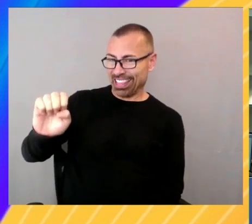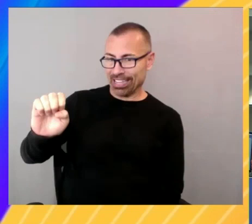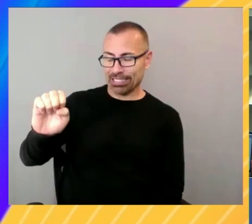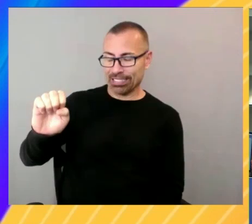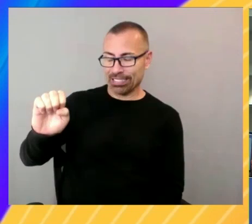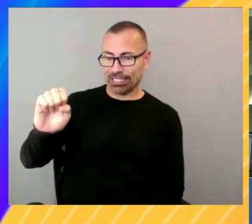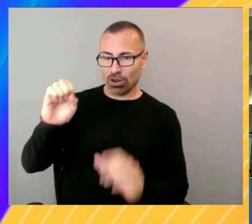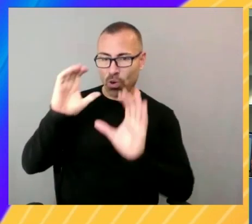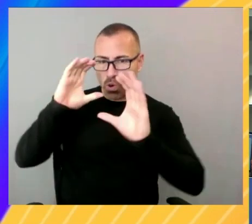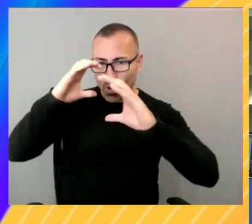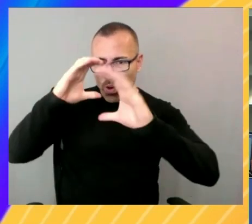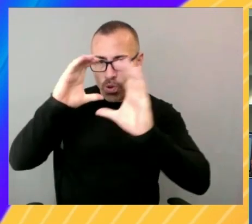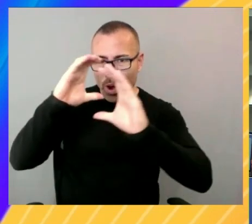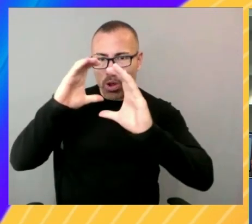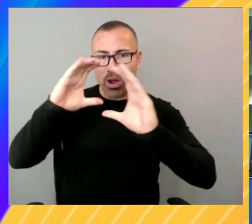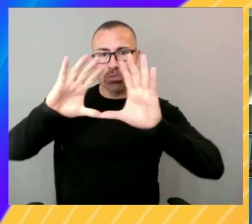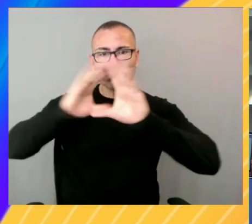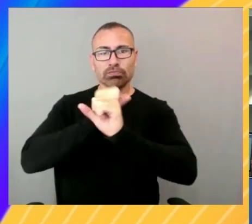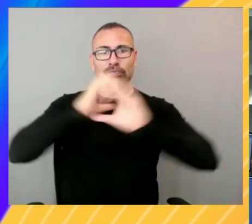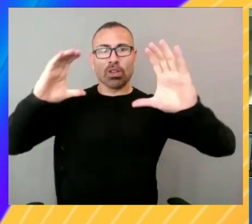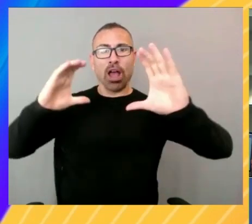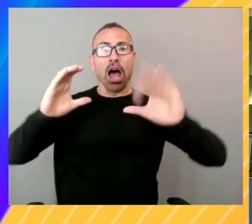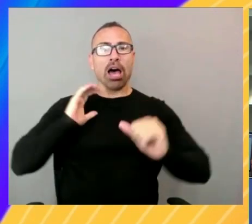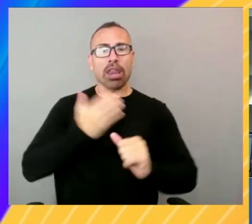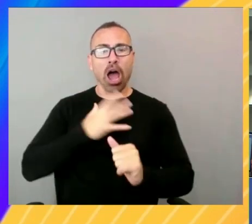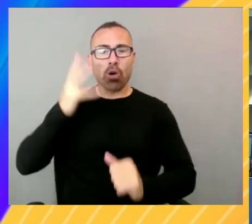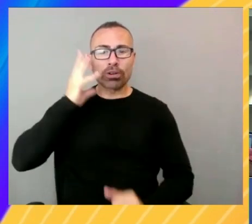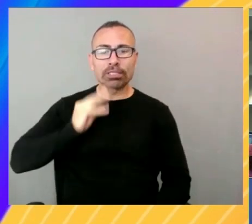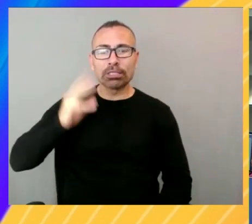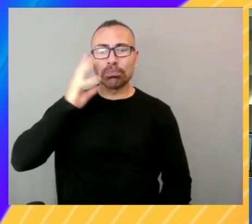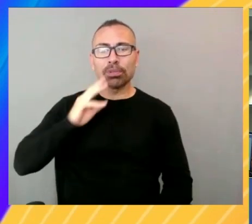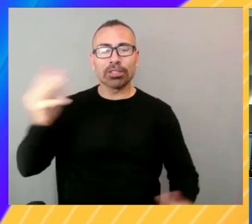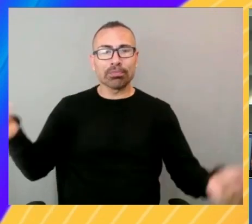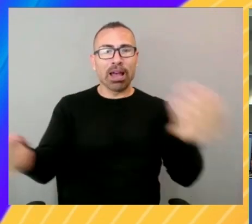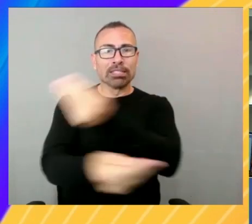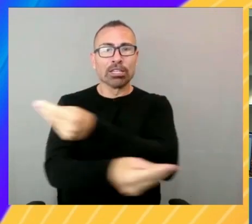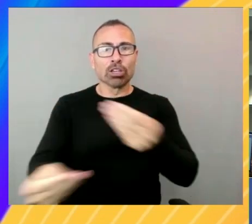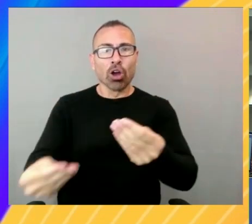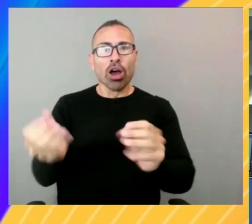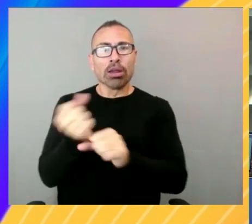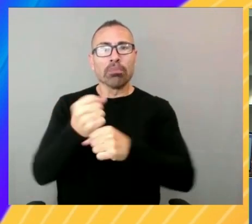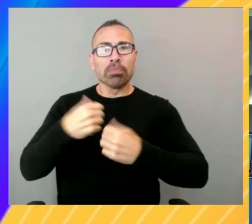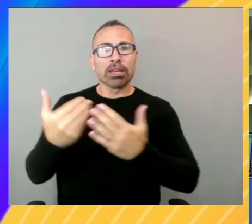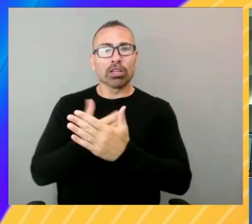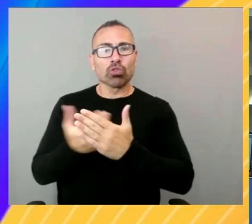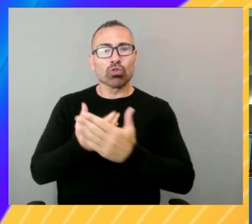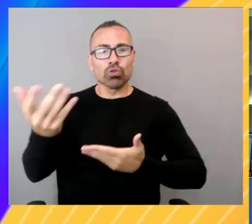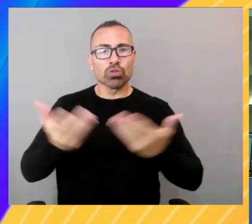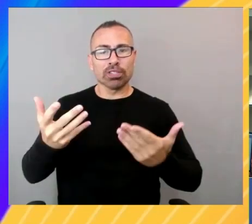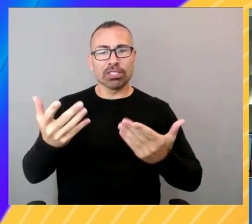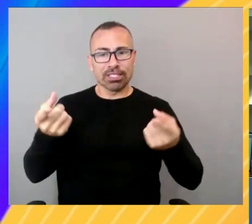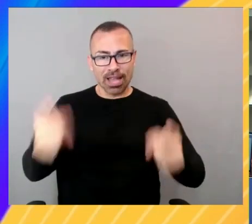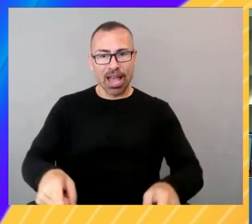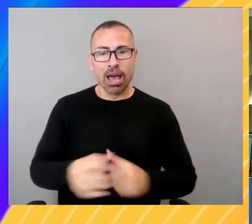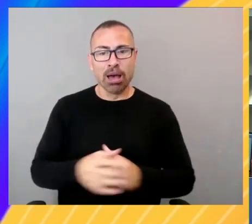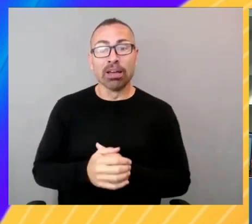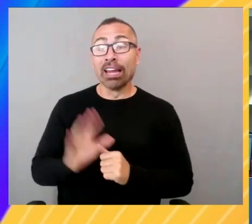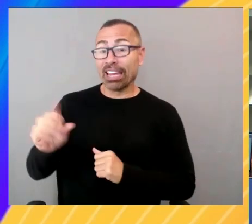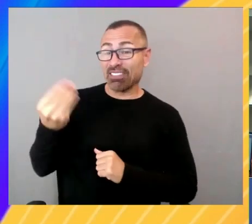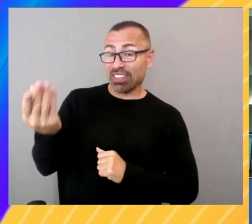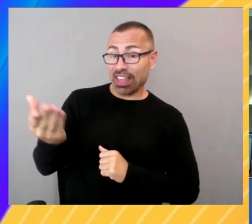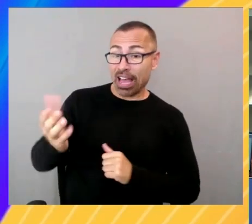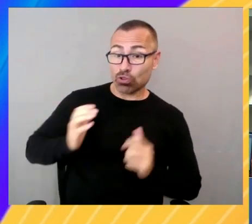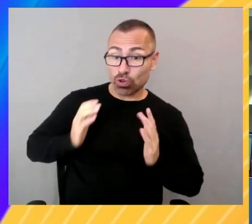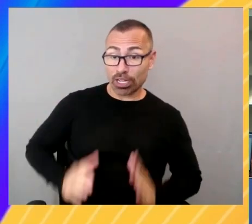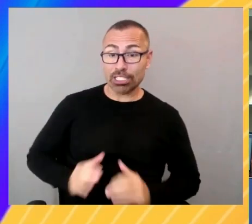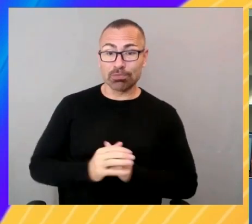experience, bringing new services to life, and then just giving that to our customers. Like, here, this is what we've learned over the years, and here are some